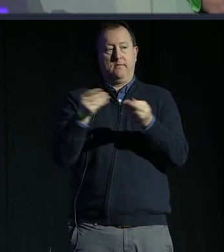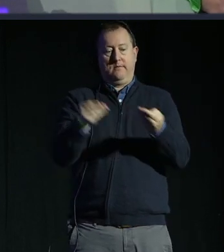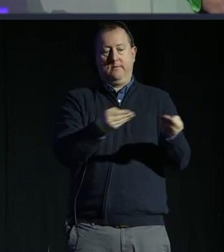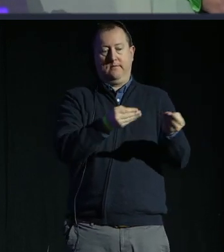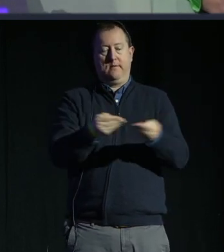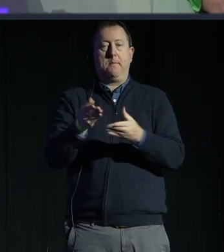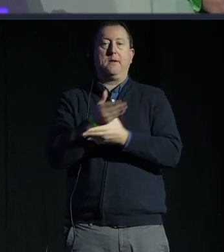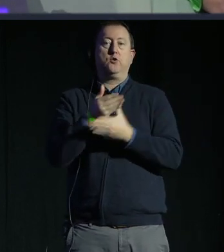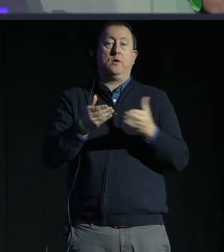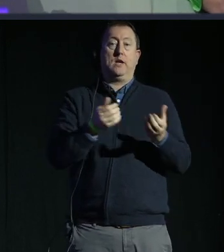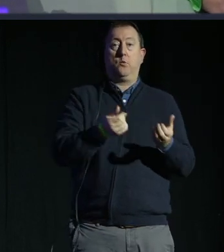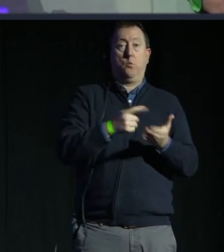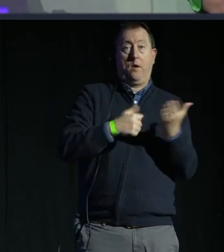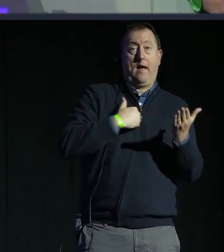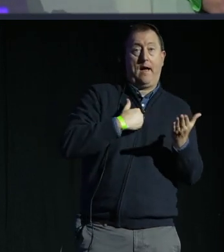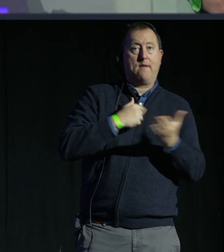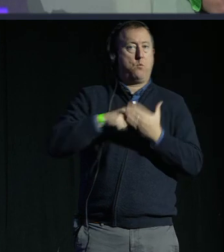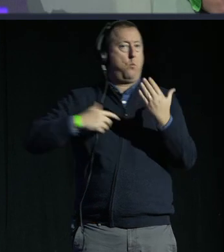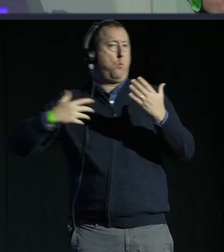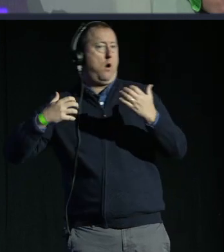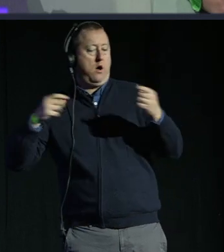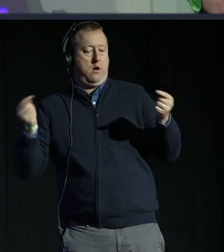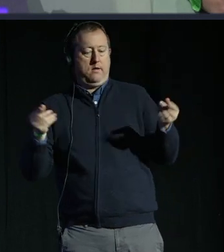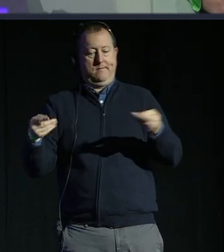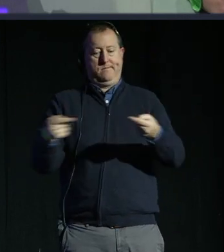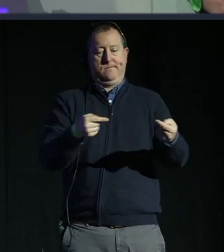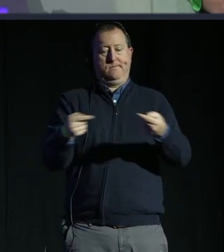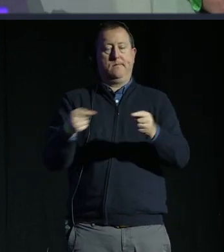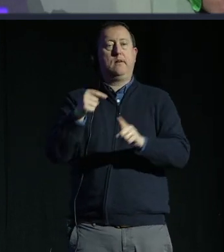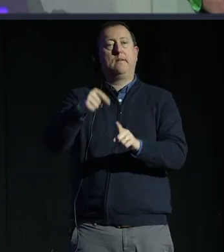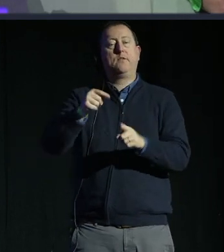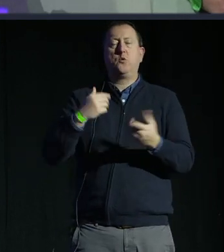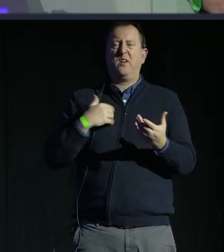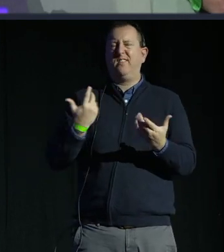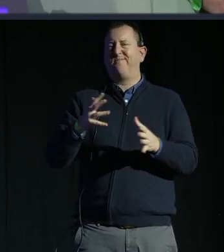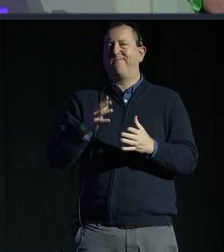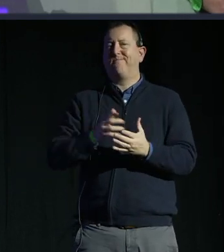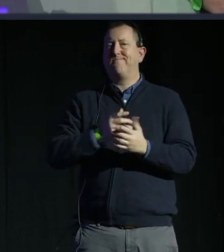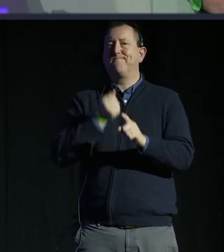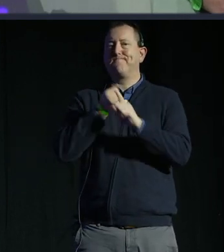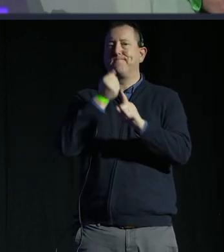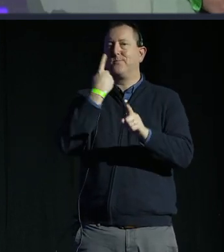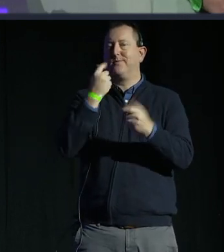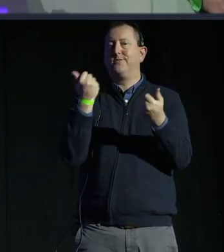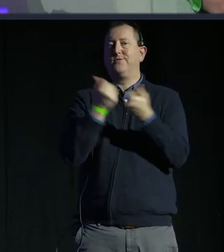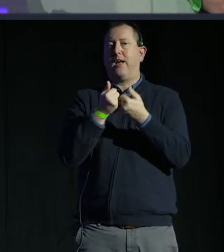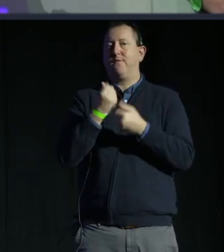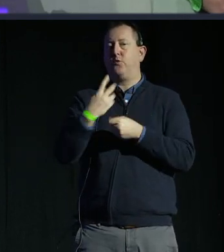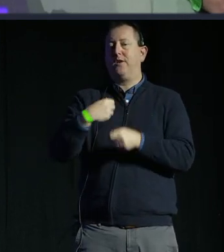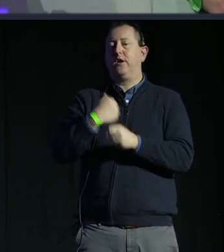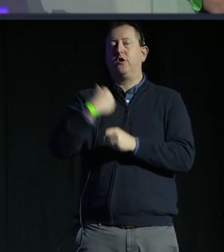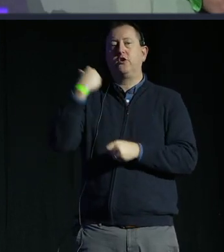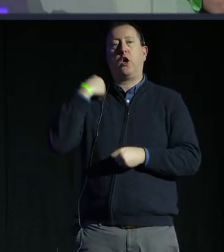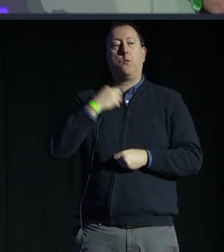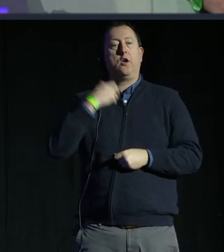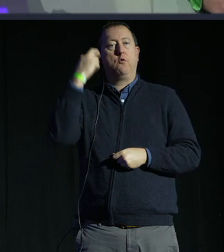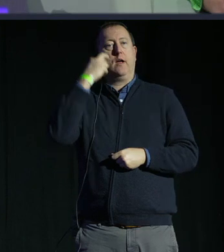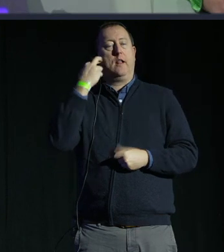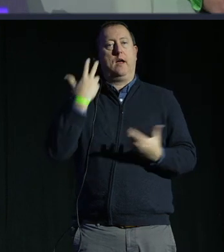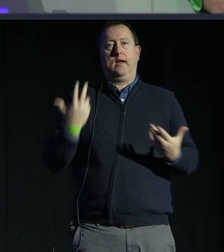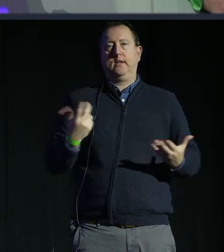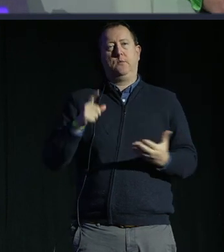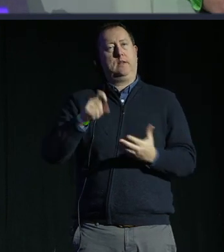the demand of information. We kind of ran into the challenge probably a couple years ago where we realized we needed to